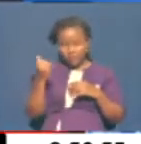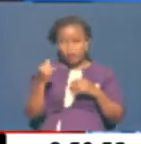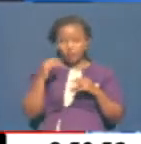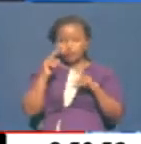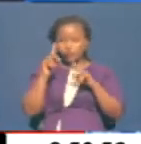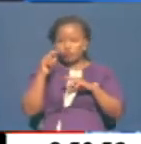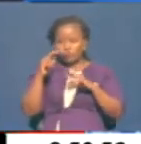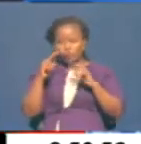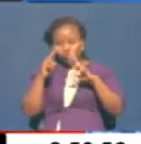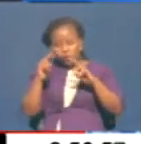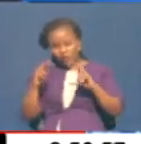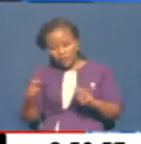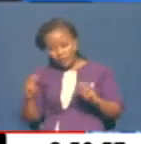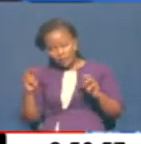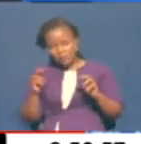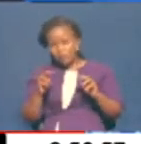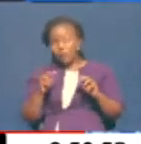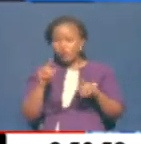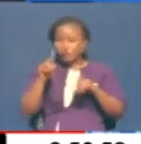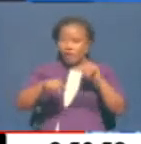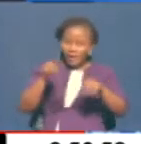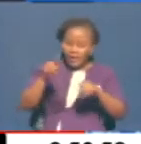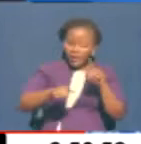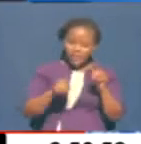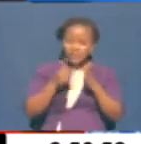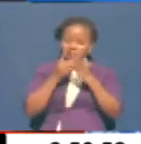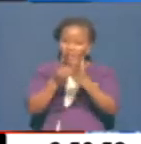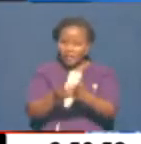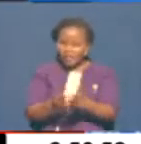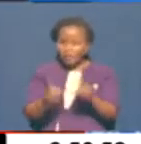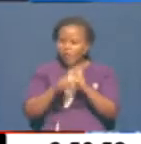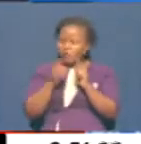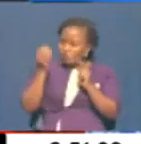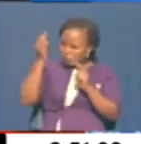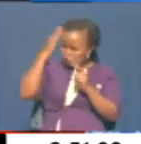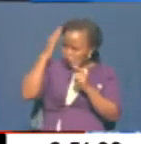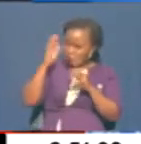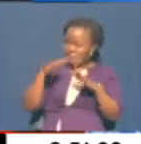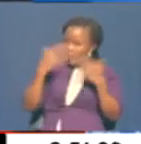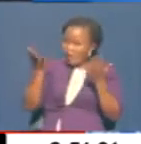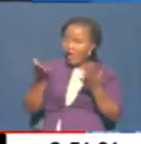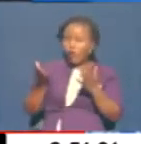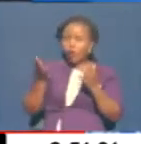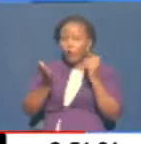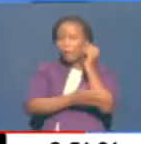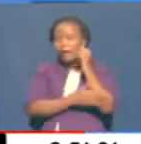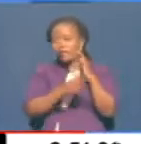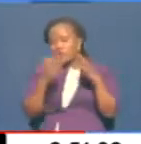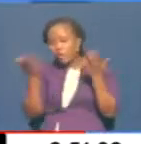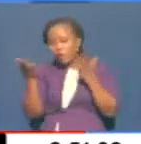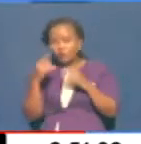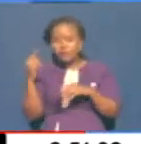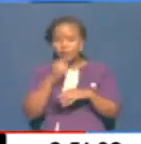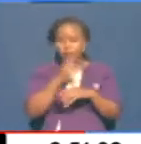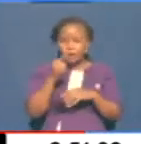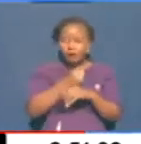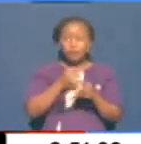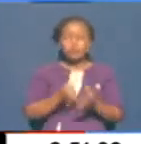data, and be able to tell the extent and the intensity of the disaster. These